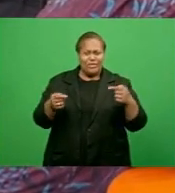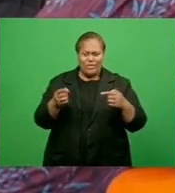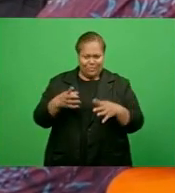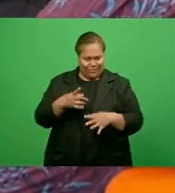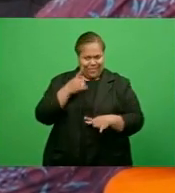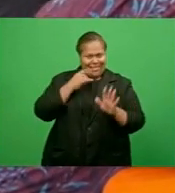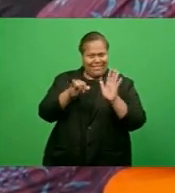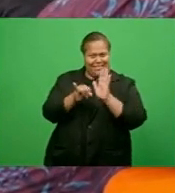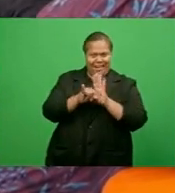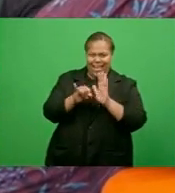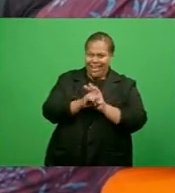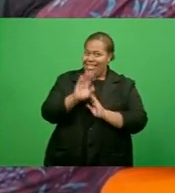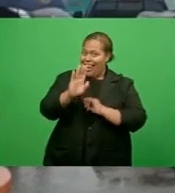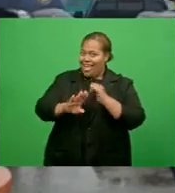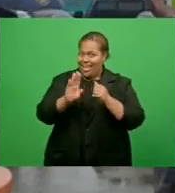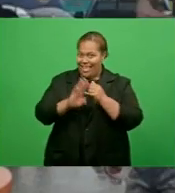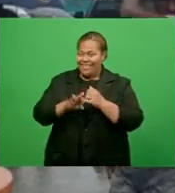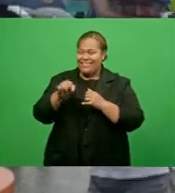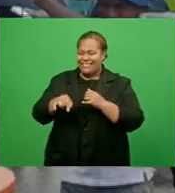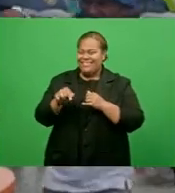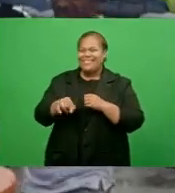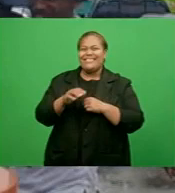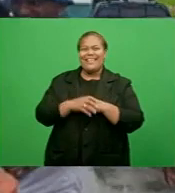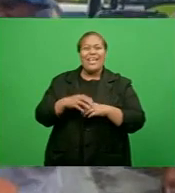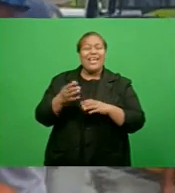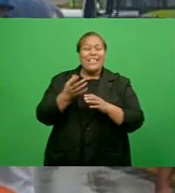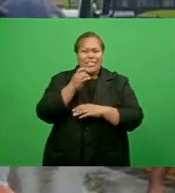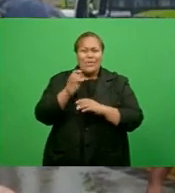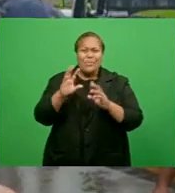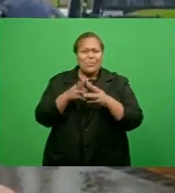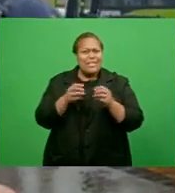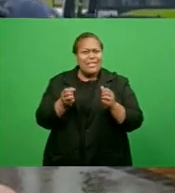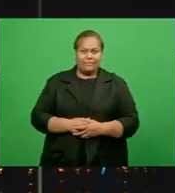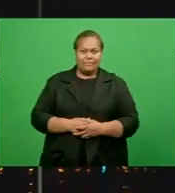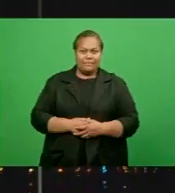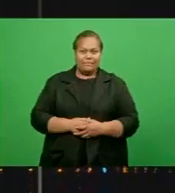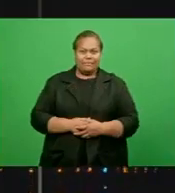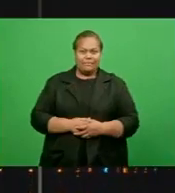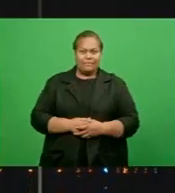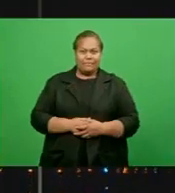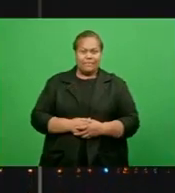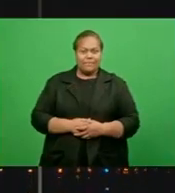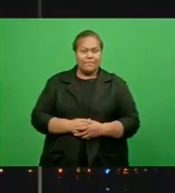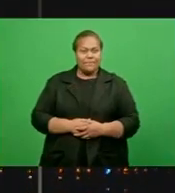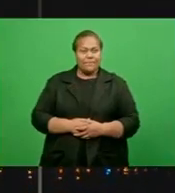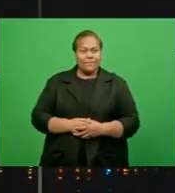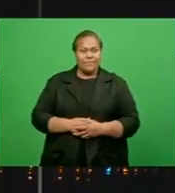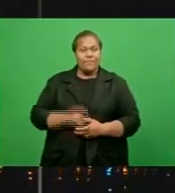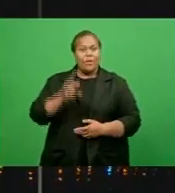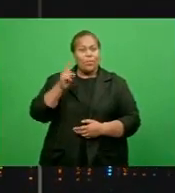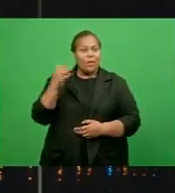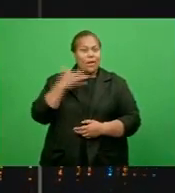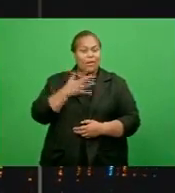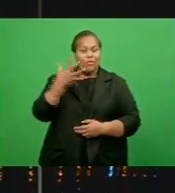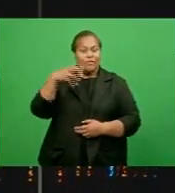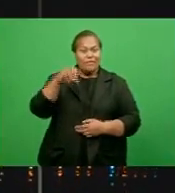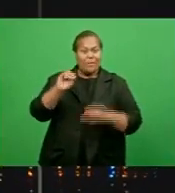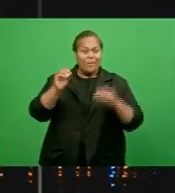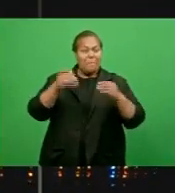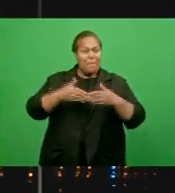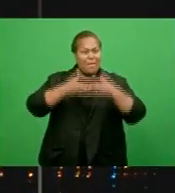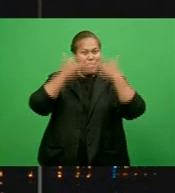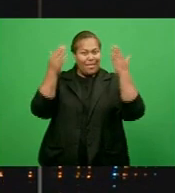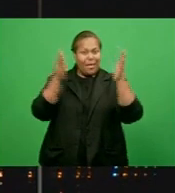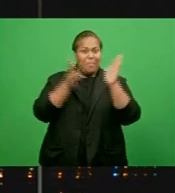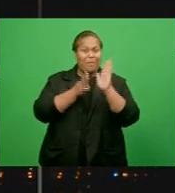Day weekend at the Vodafone Arena. Kritika Kumar, FBC News. The 150th birthday of Mahatma